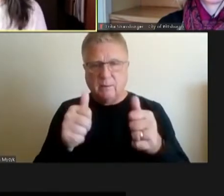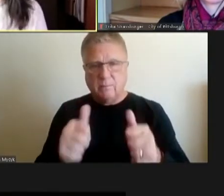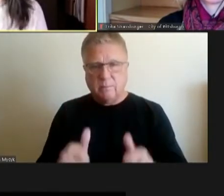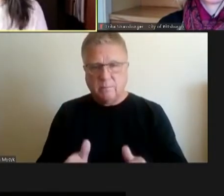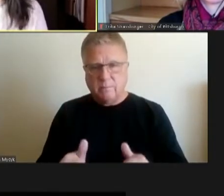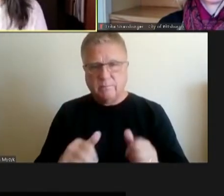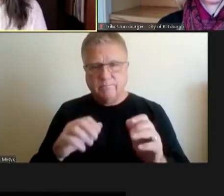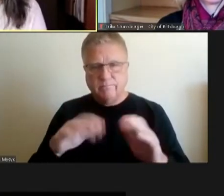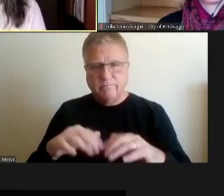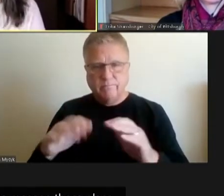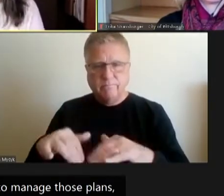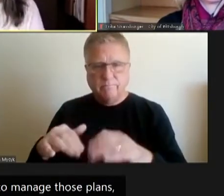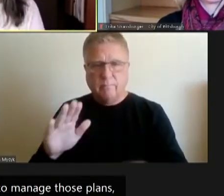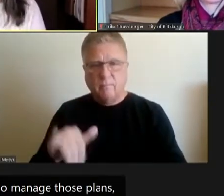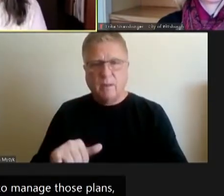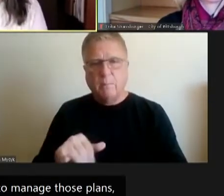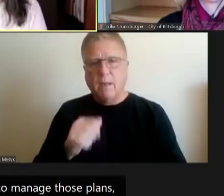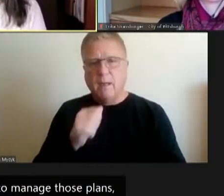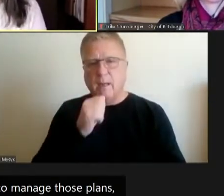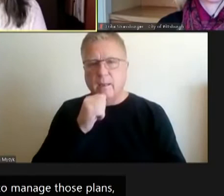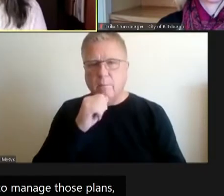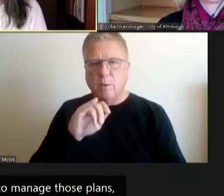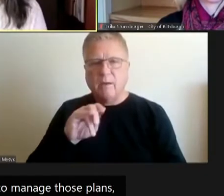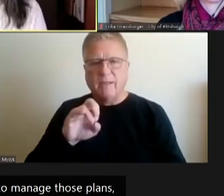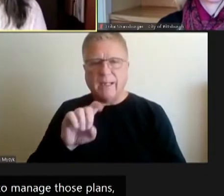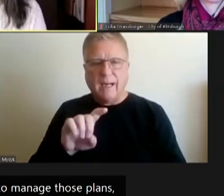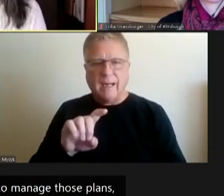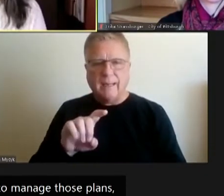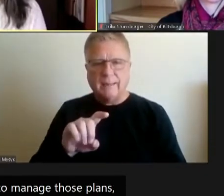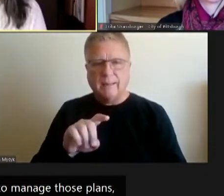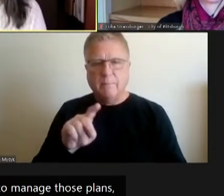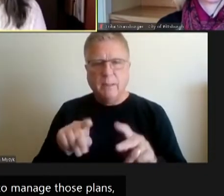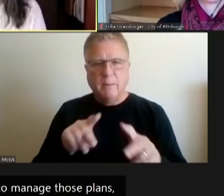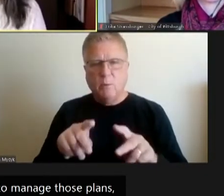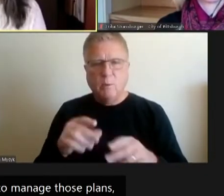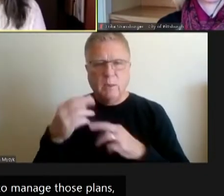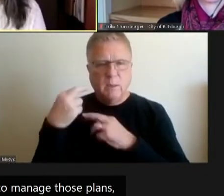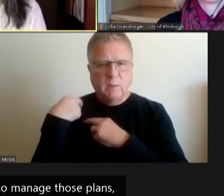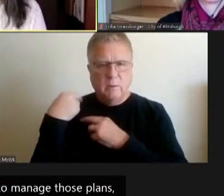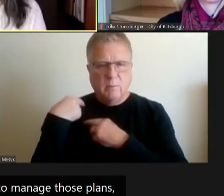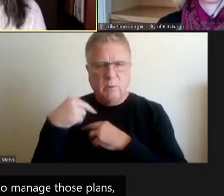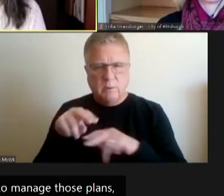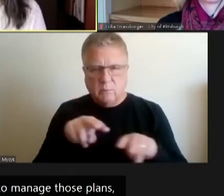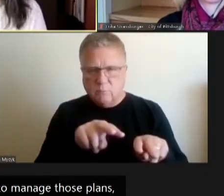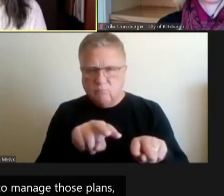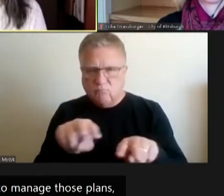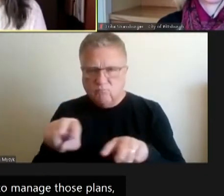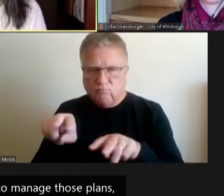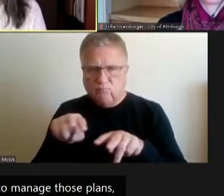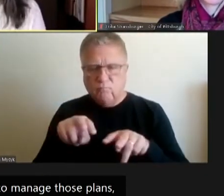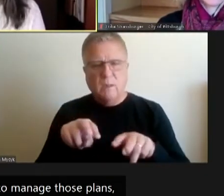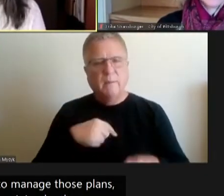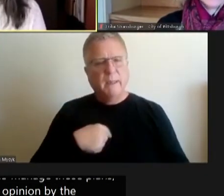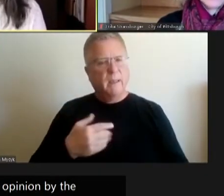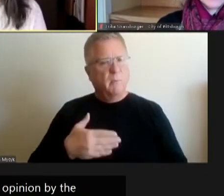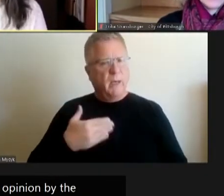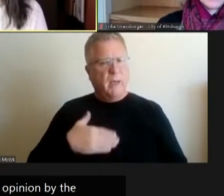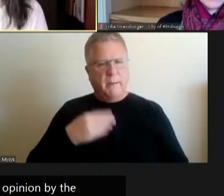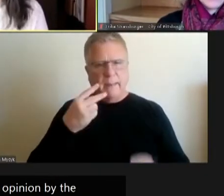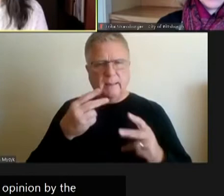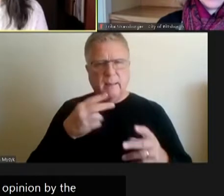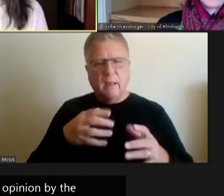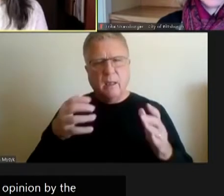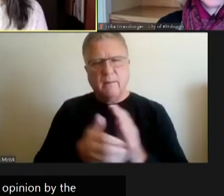the privatized overseers. And I am really happy to see so much skill and